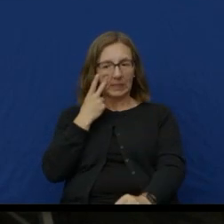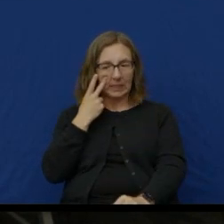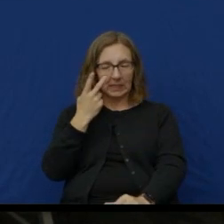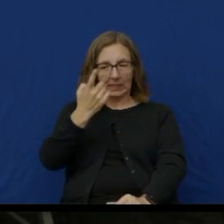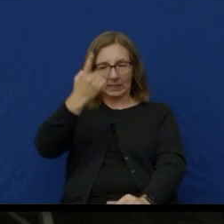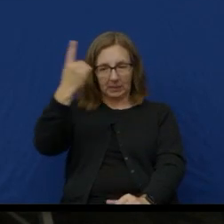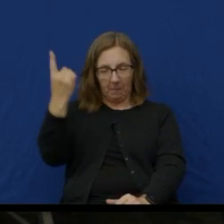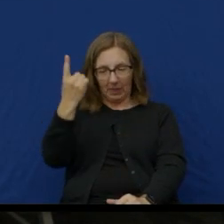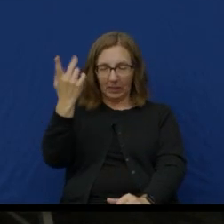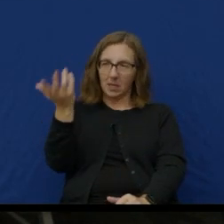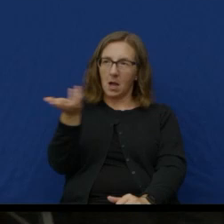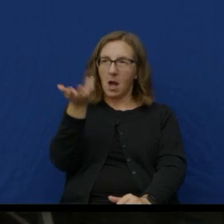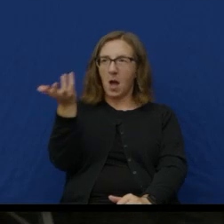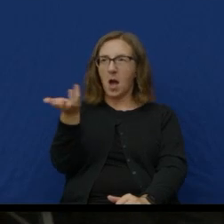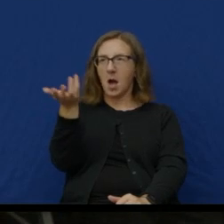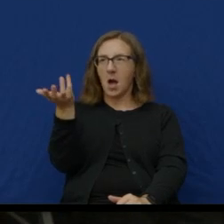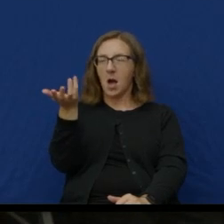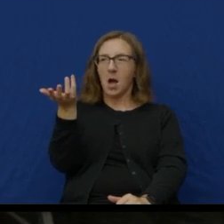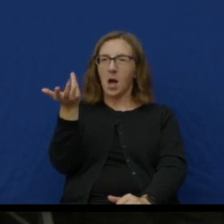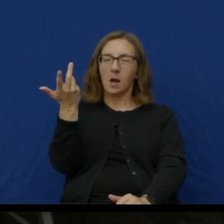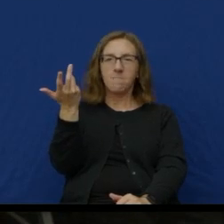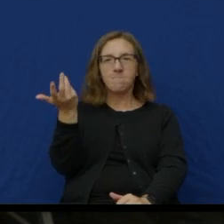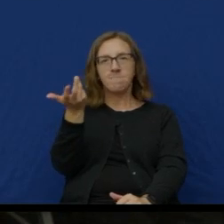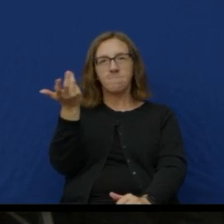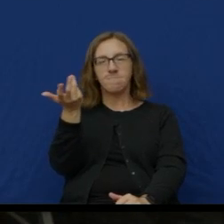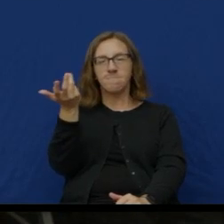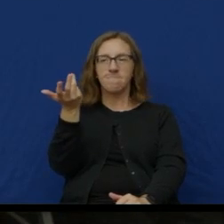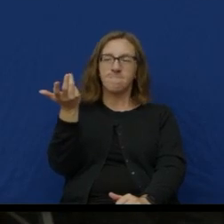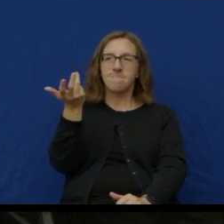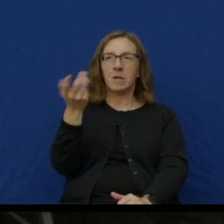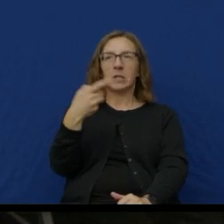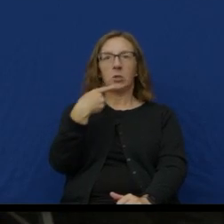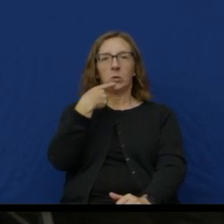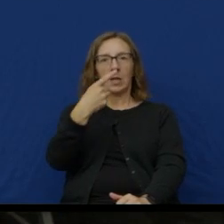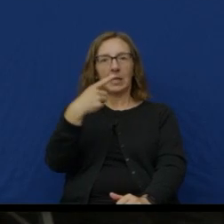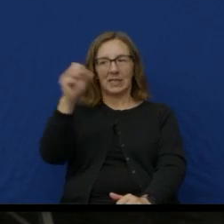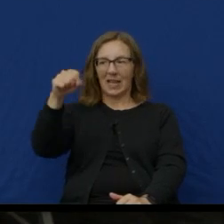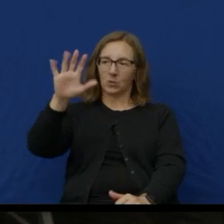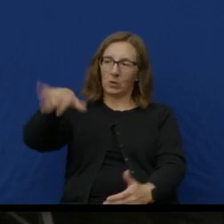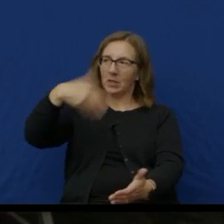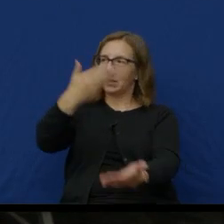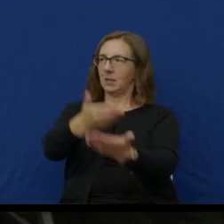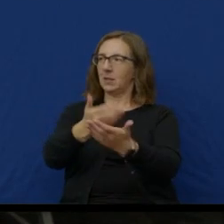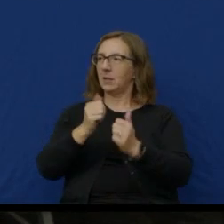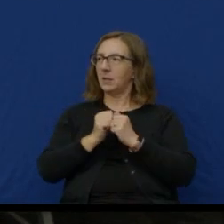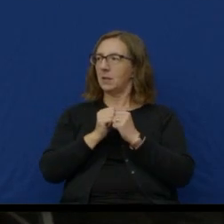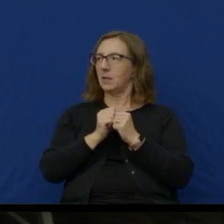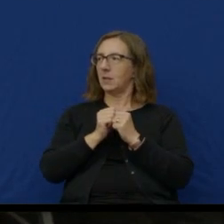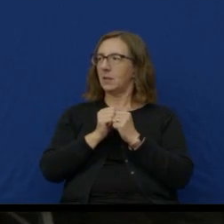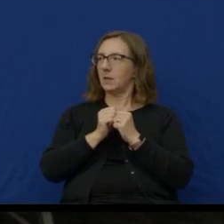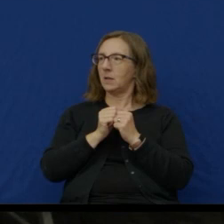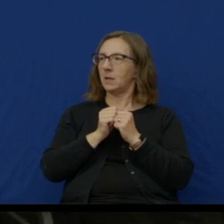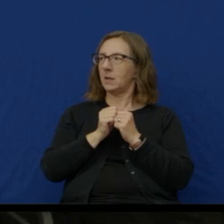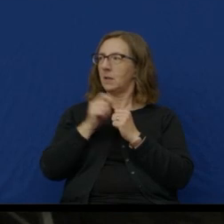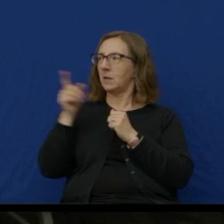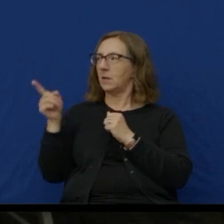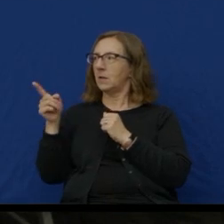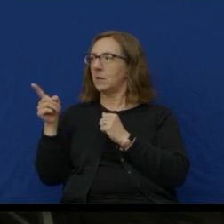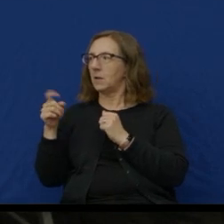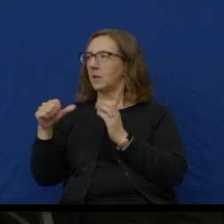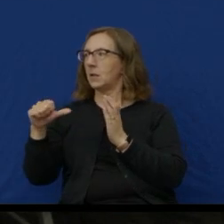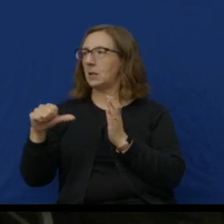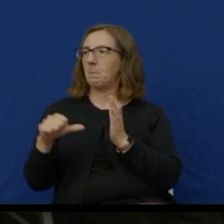imperative and reaches some level of completion to say, now we're there. Well, I think that, you know, on page